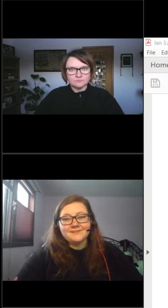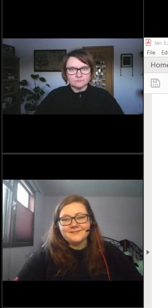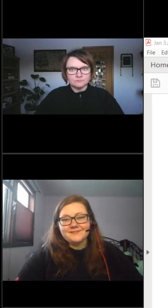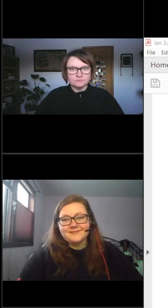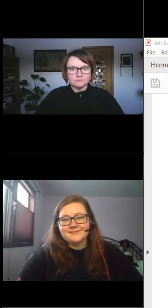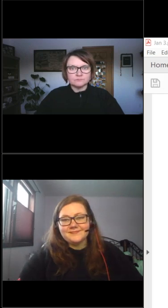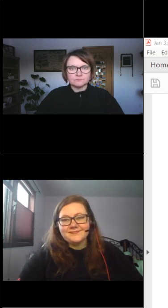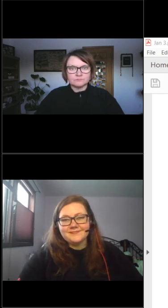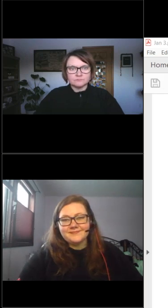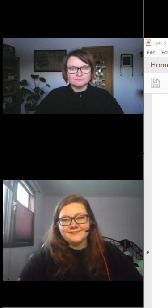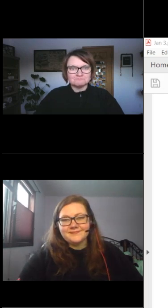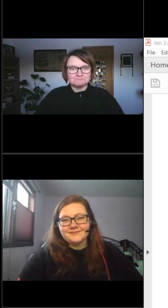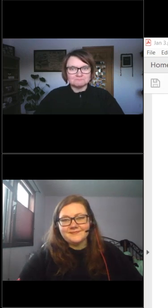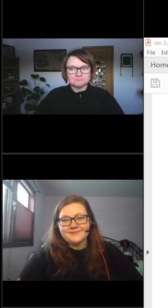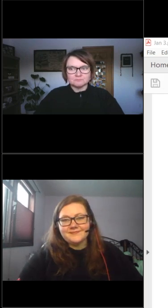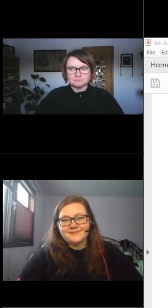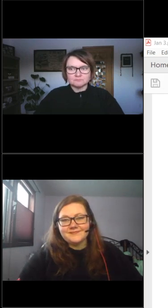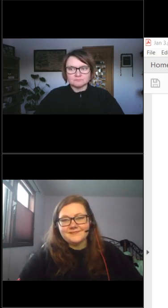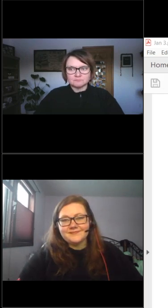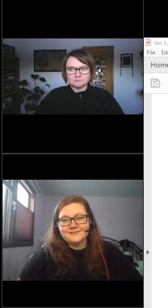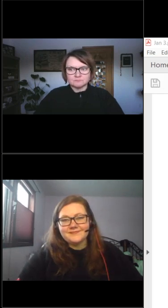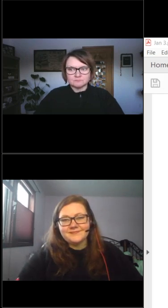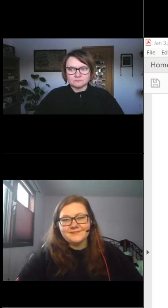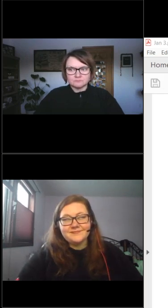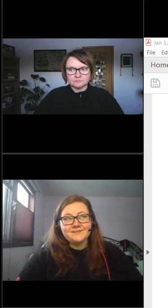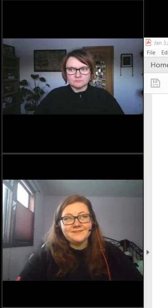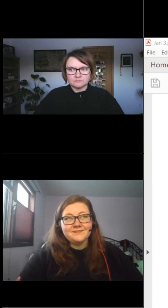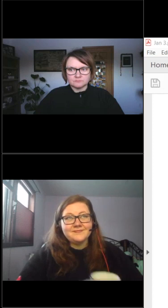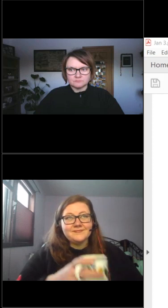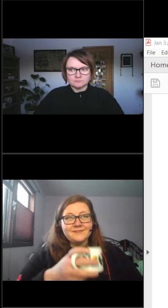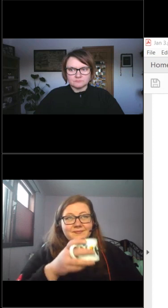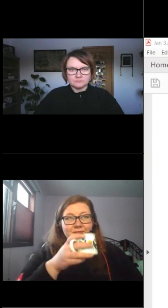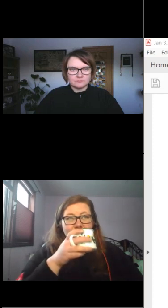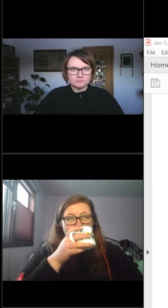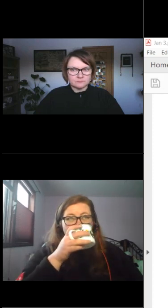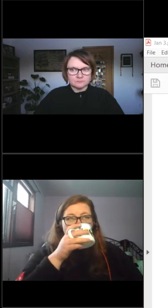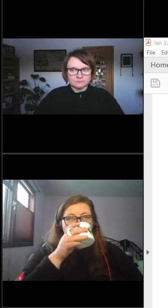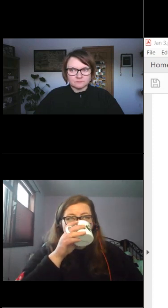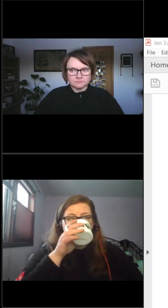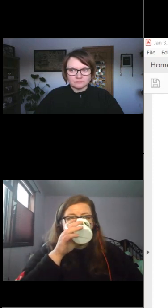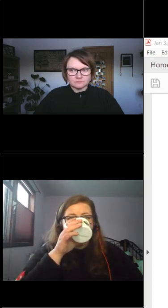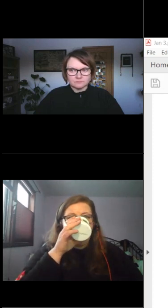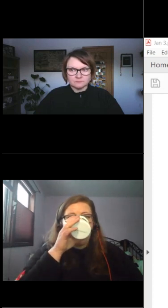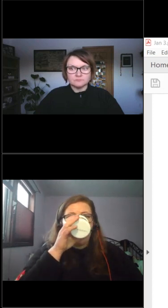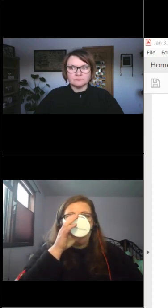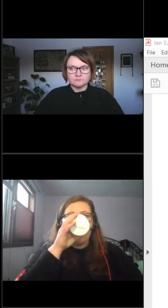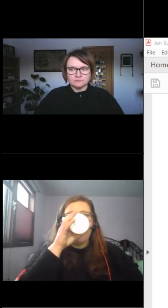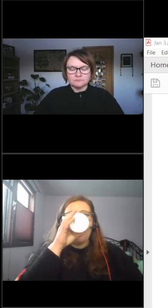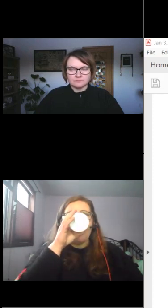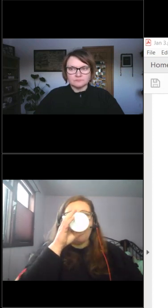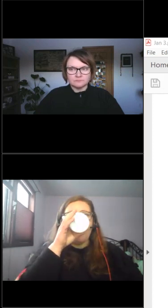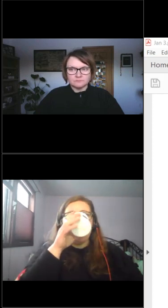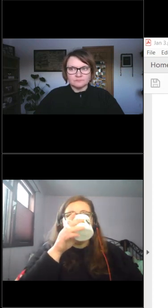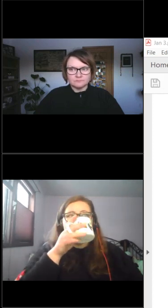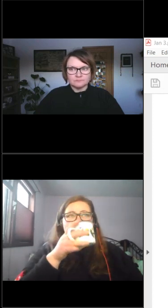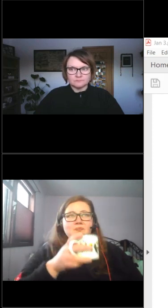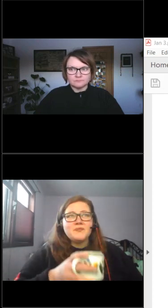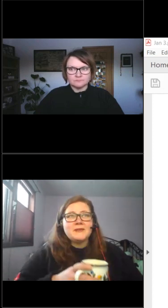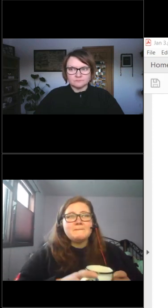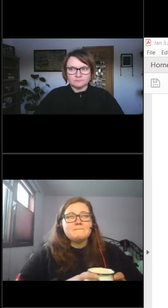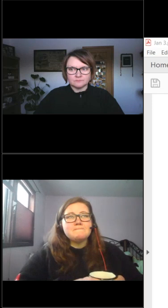We'll email you, and the title of the email will say, keep this email because it suffices as a certificate